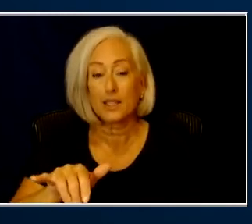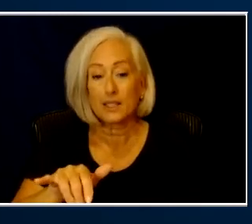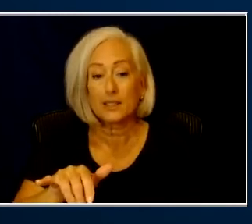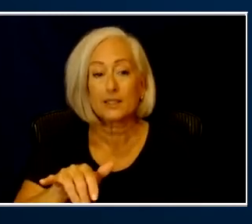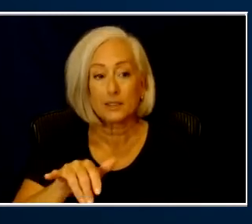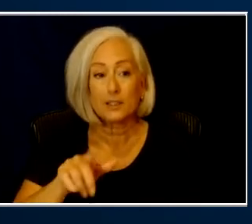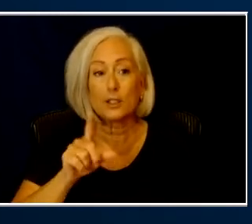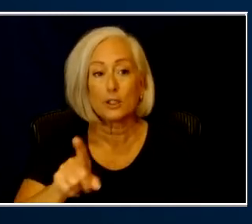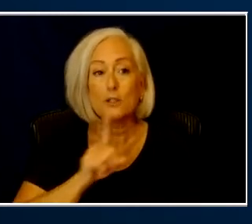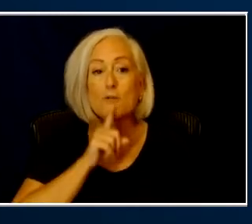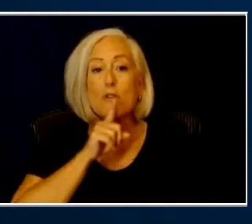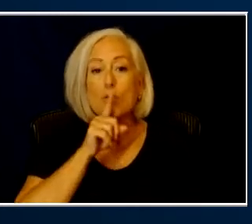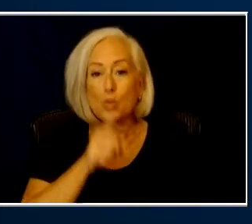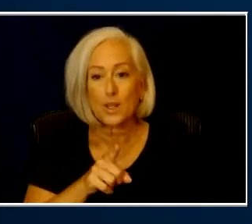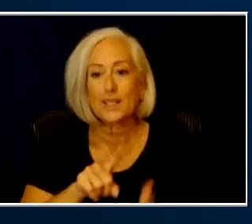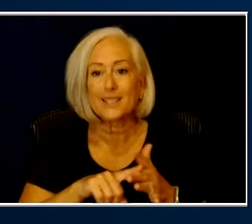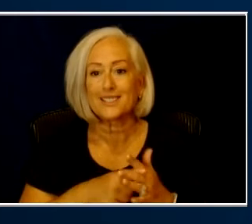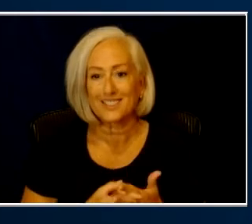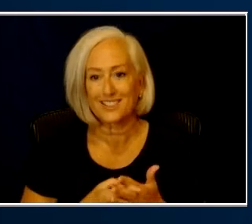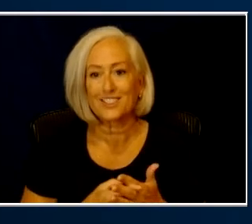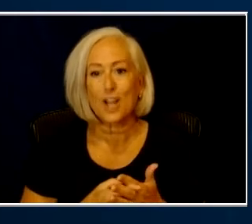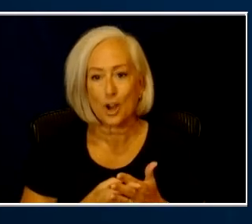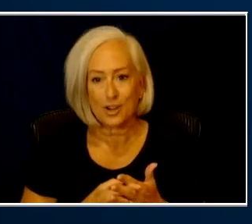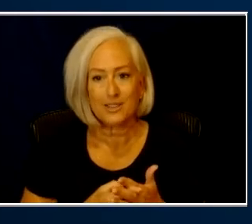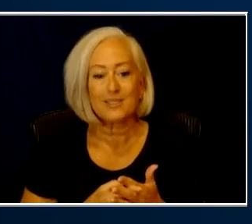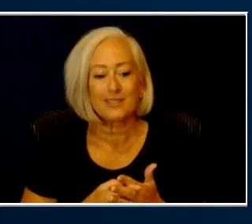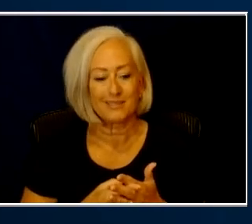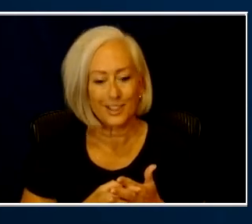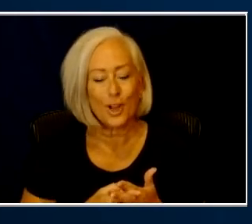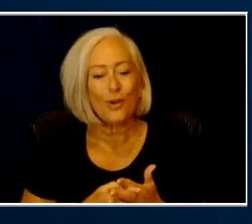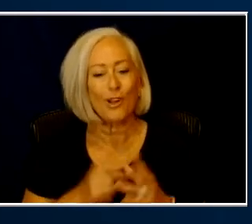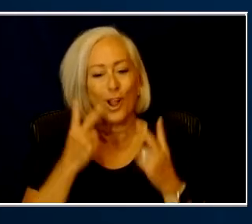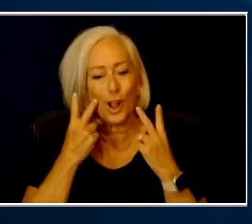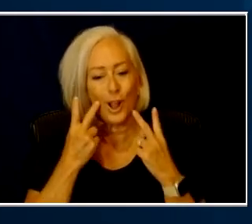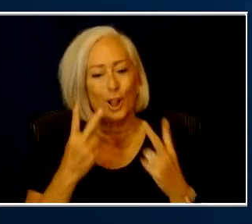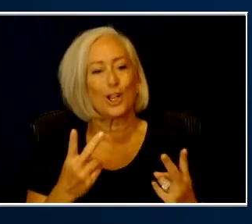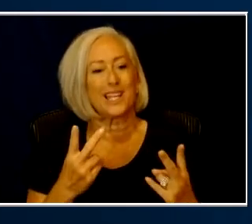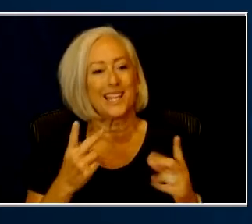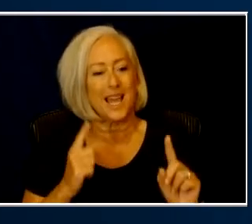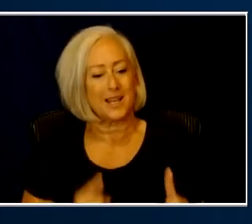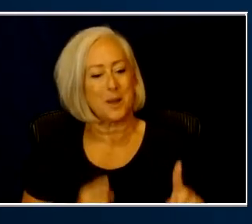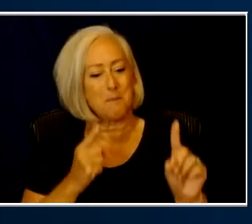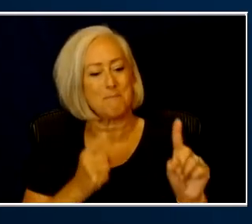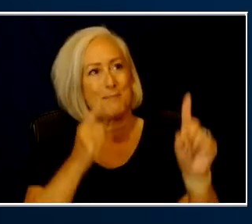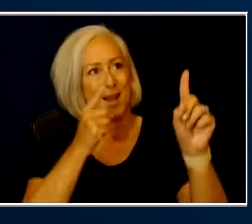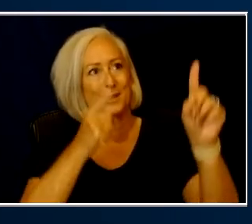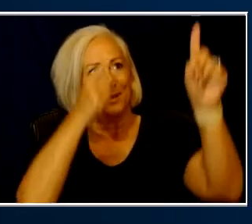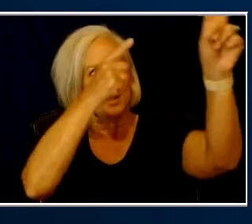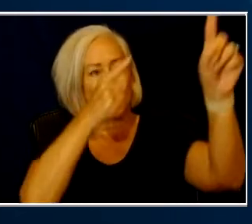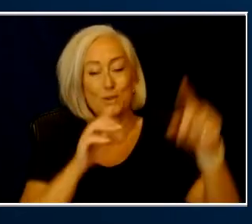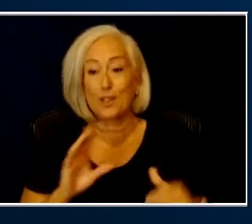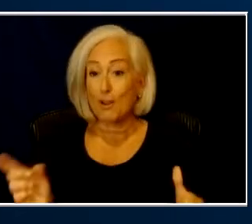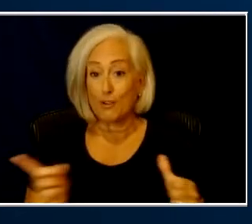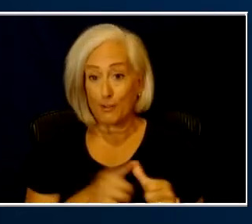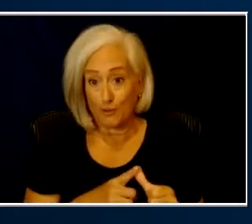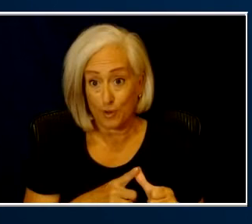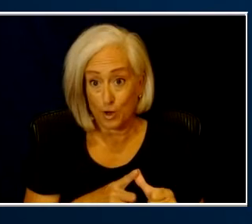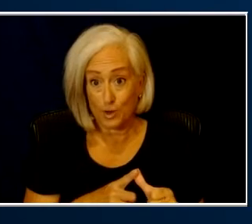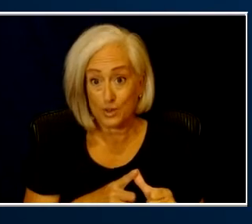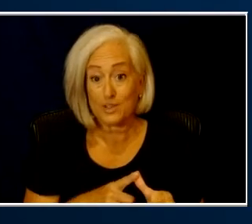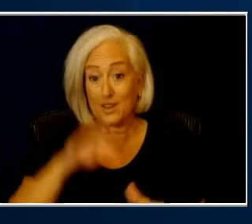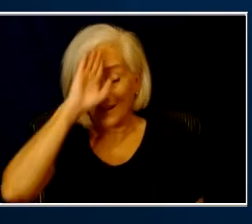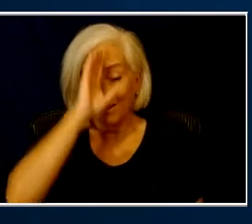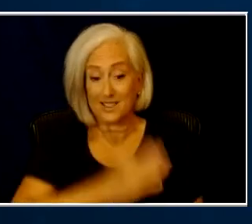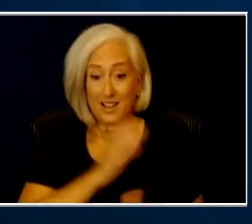really kind of started counting life through your milestones. Your son your big thing was to be able to be at your son's graduation. You were. Now you're going to be